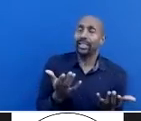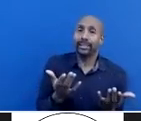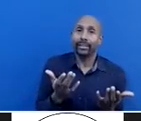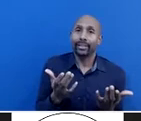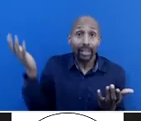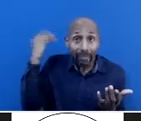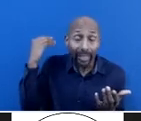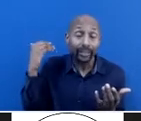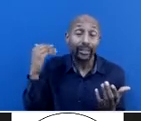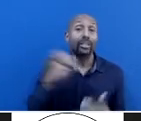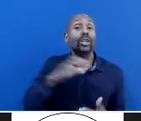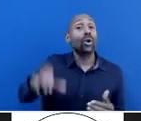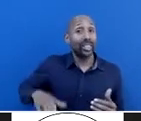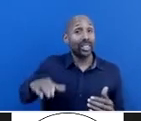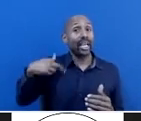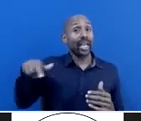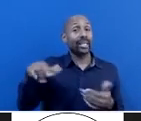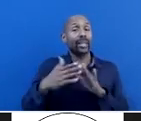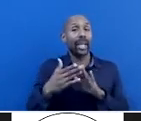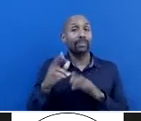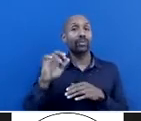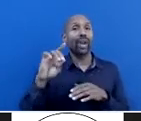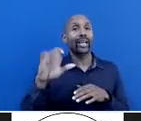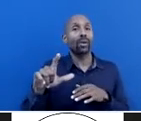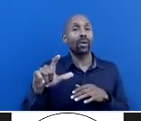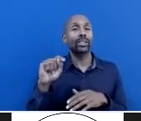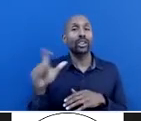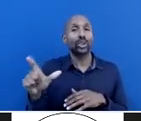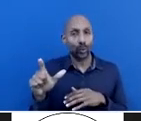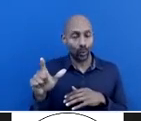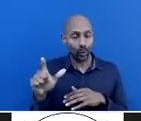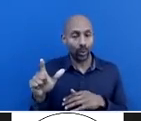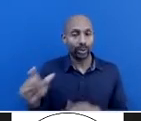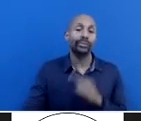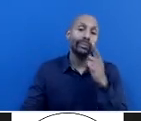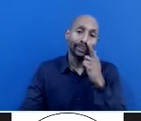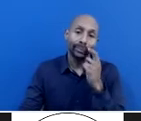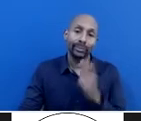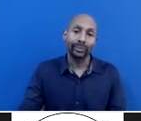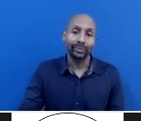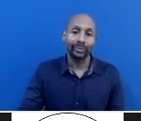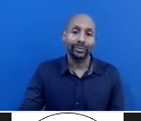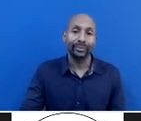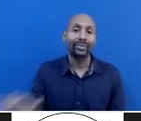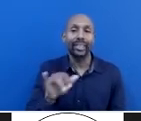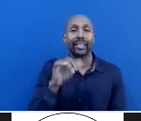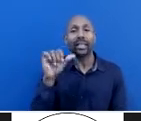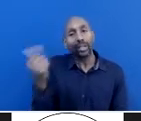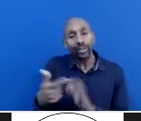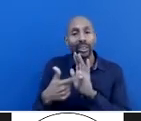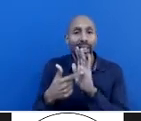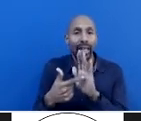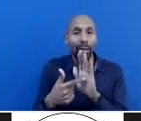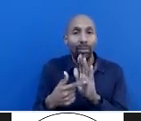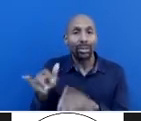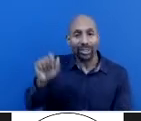hands, but only when it's used, for these humanizing and liberating efforts. When it's used to